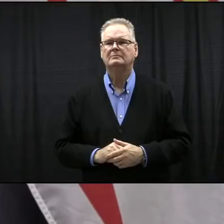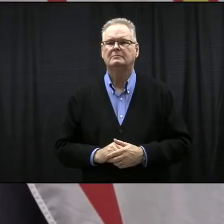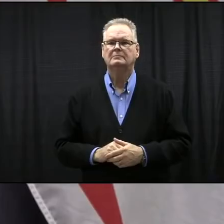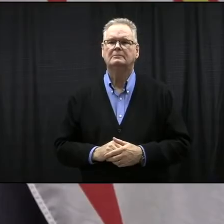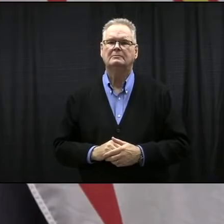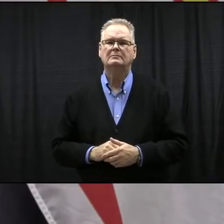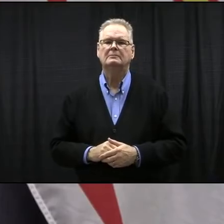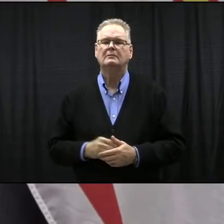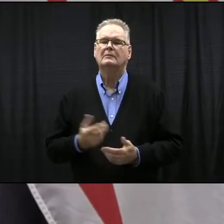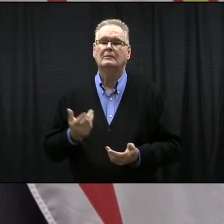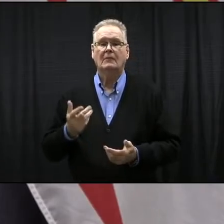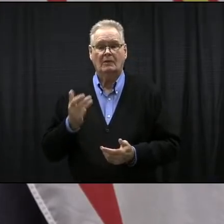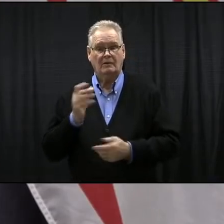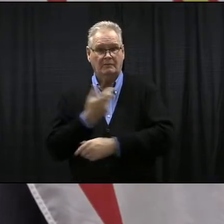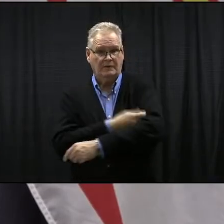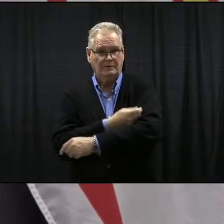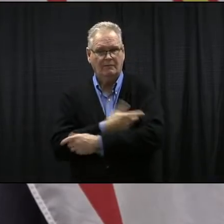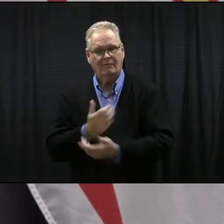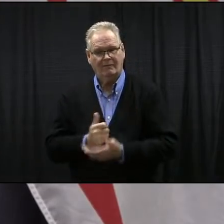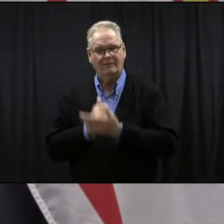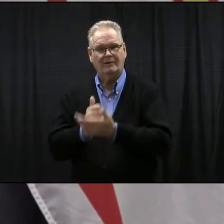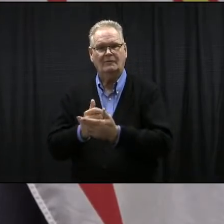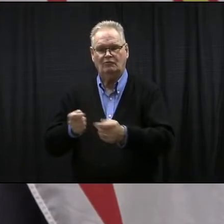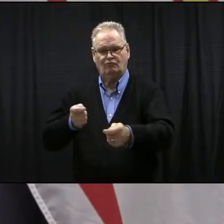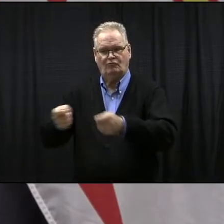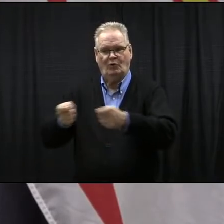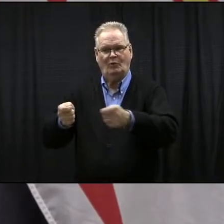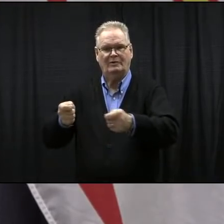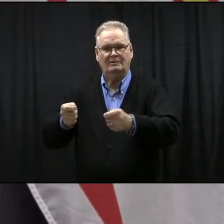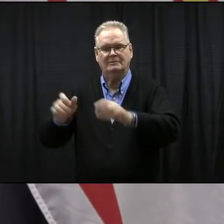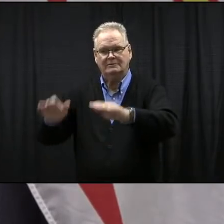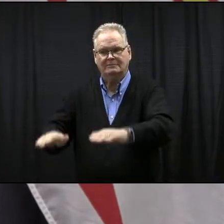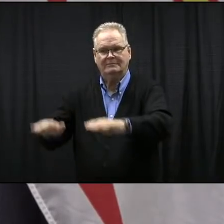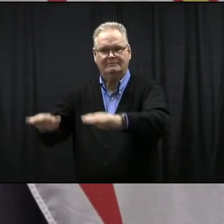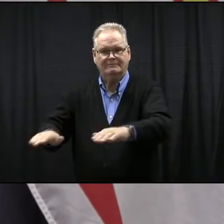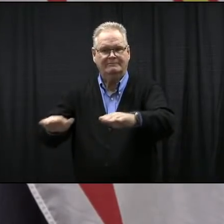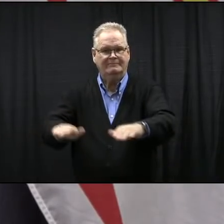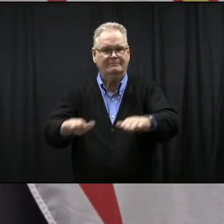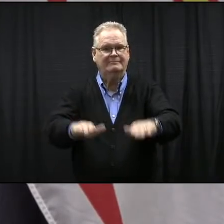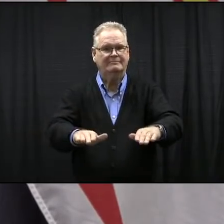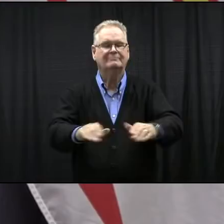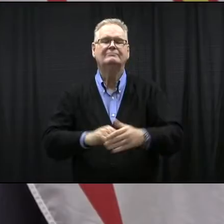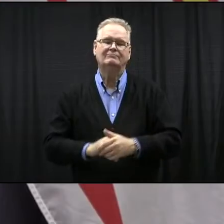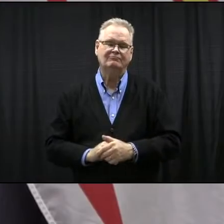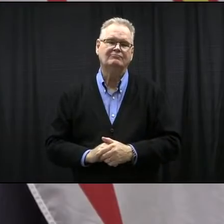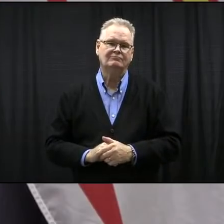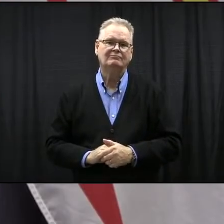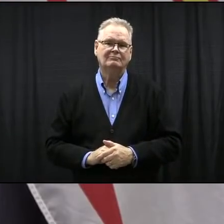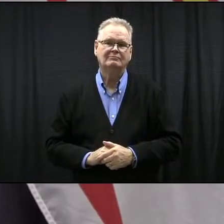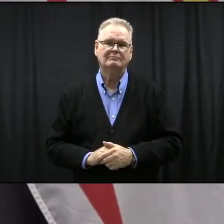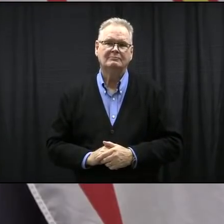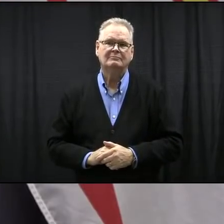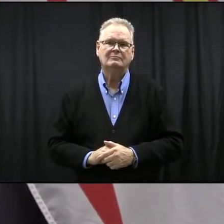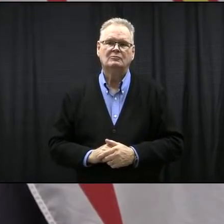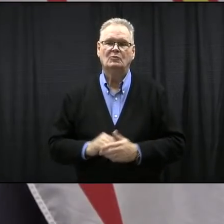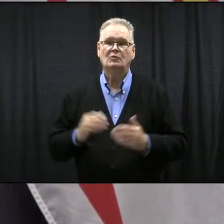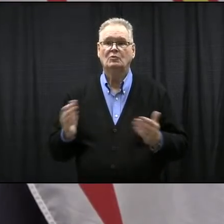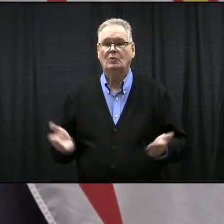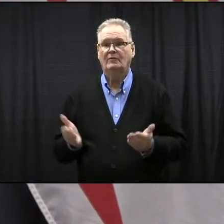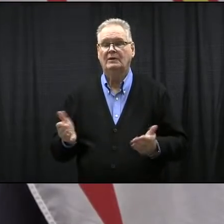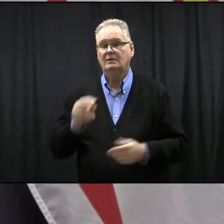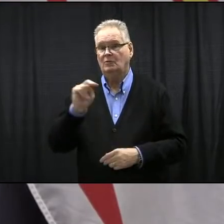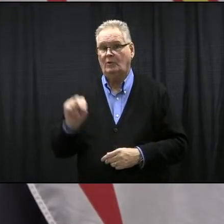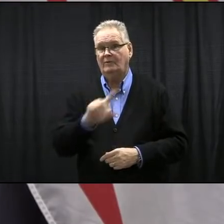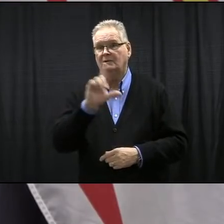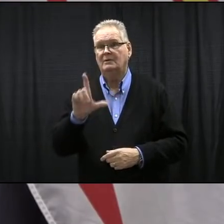Provincially, our case numbers make it difficult to draw meaningful percentages and conclusions. However, nationally and internationally, this